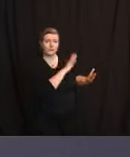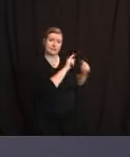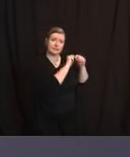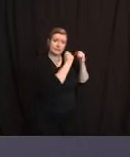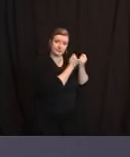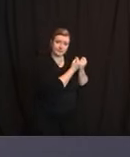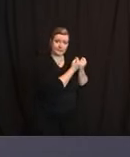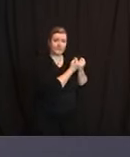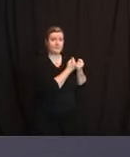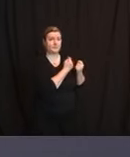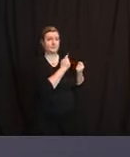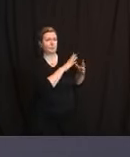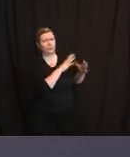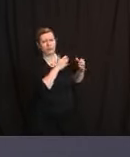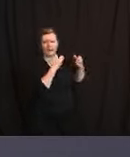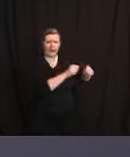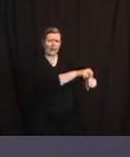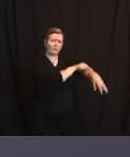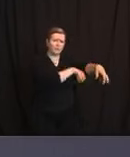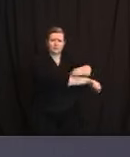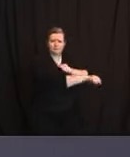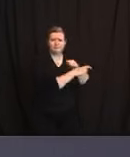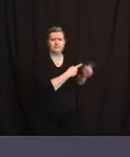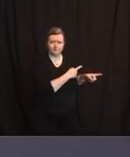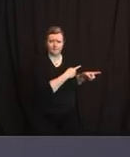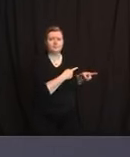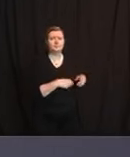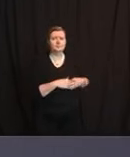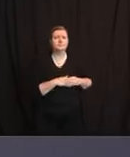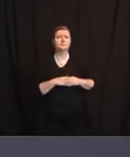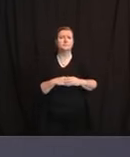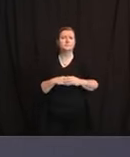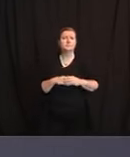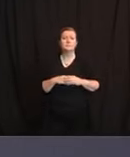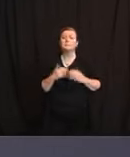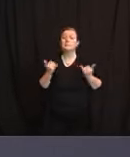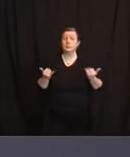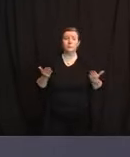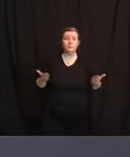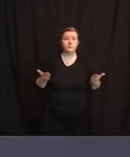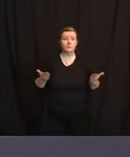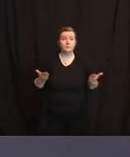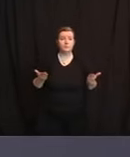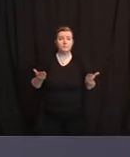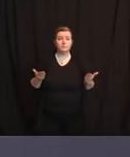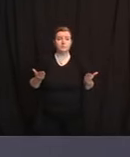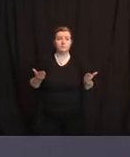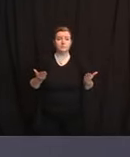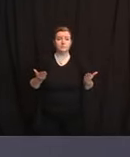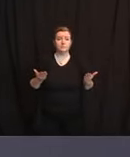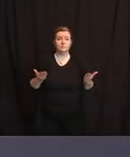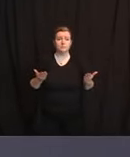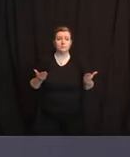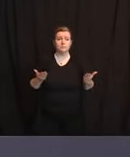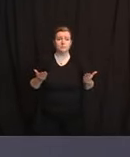efforts. Thank you. With that, we have a guy we hear from each